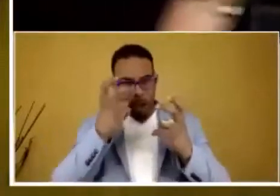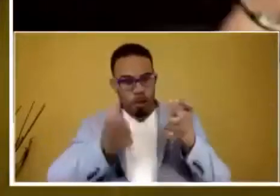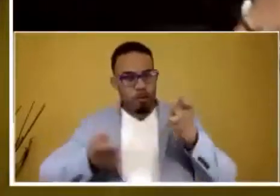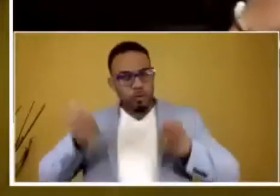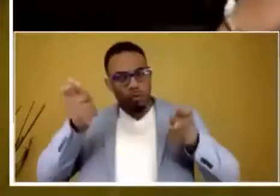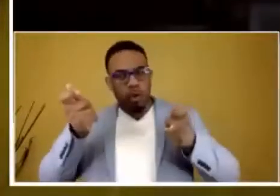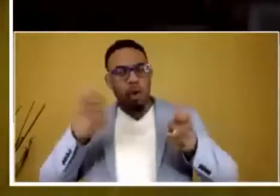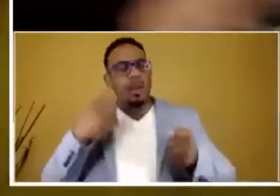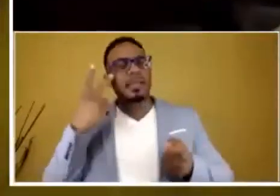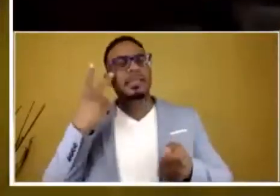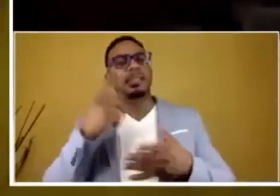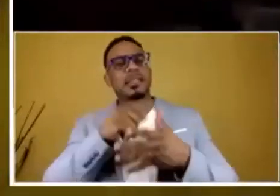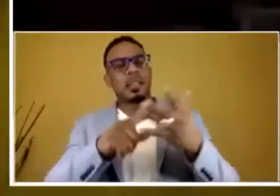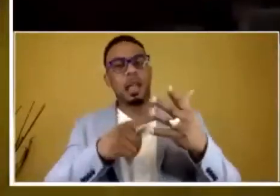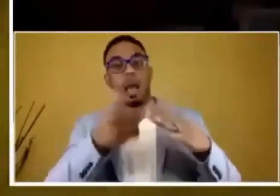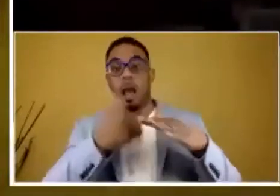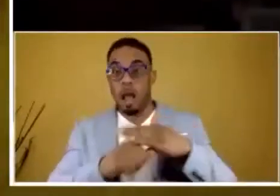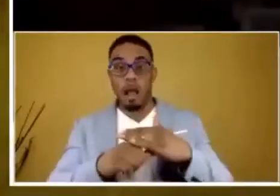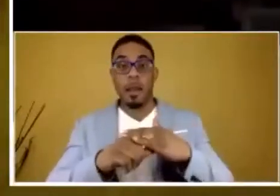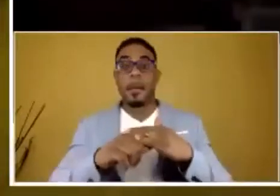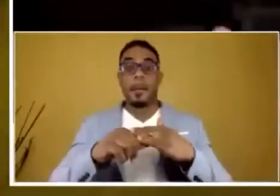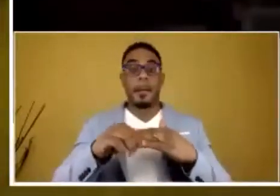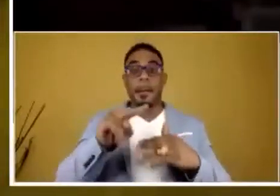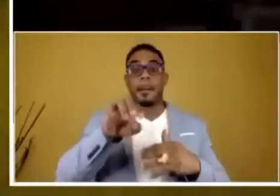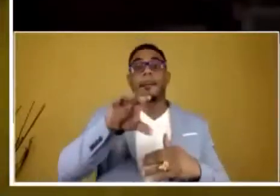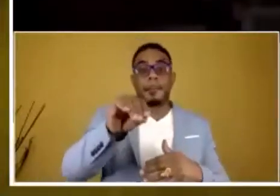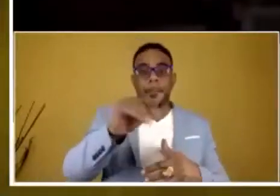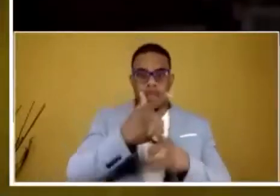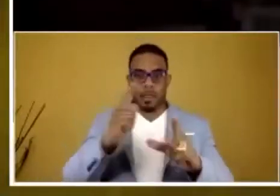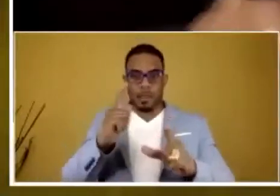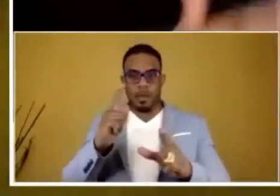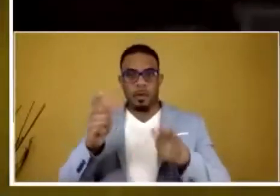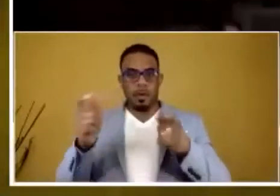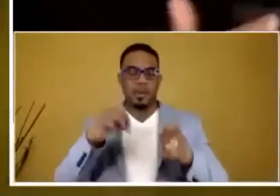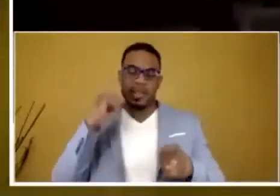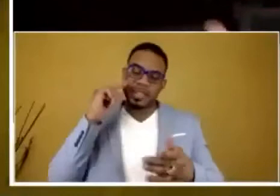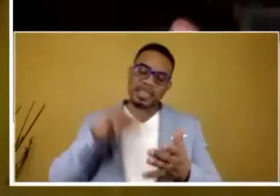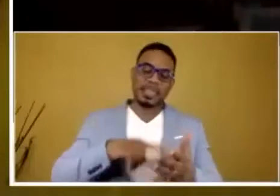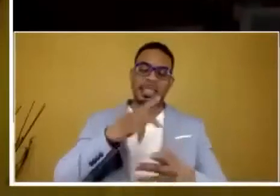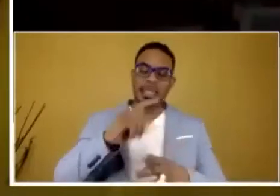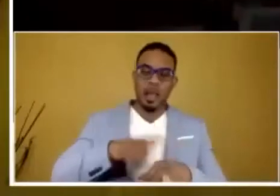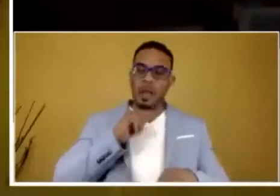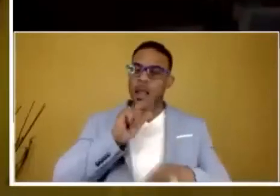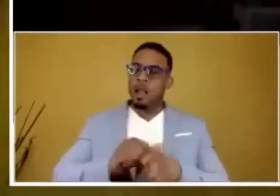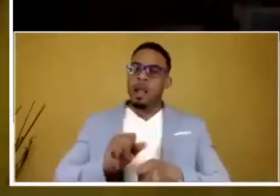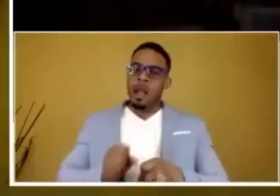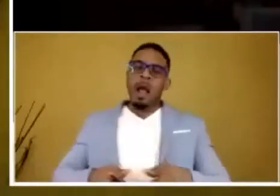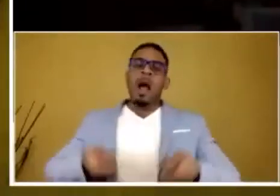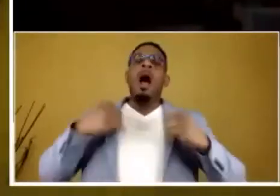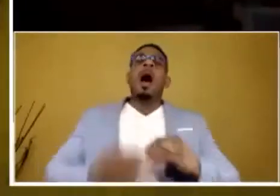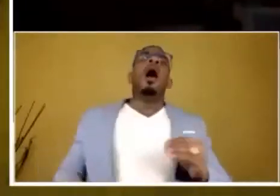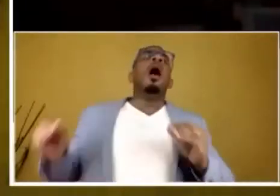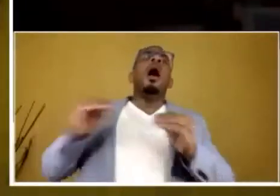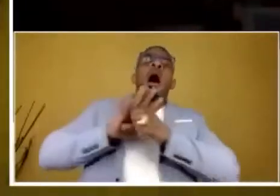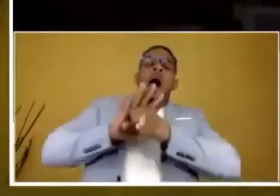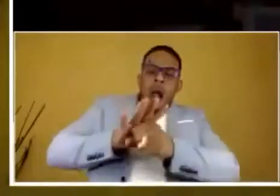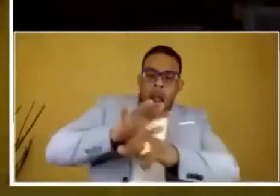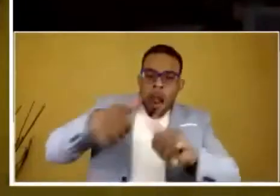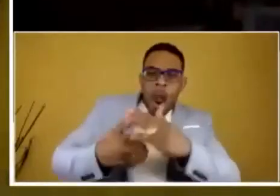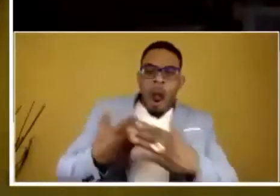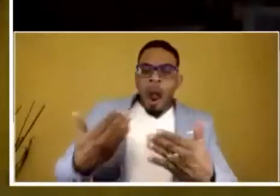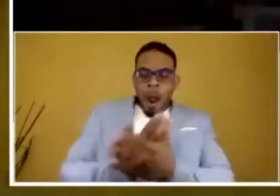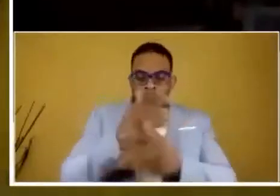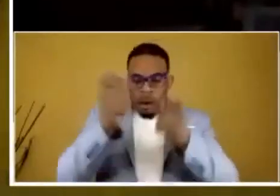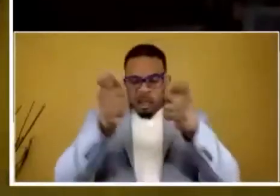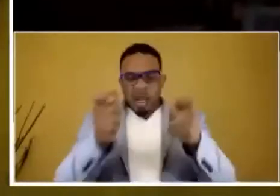this, and under neoliberal regimes, we see this. This is the time where we need to be putting on even more pressure under a new administration to